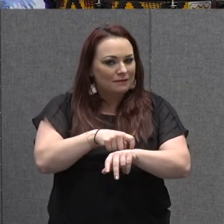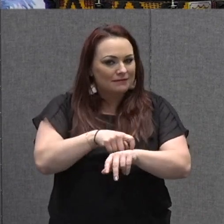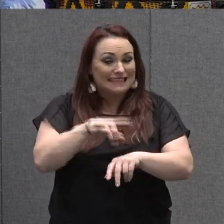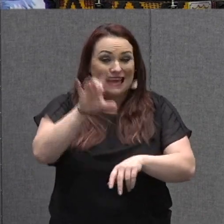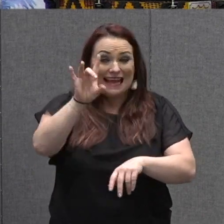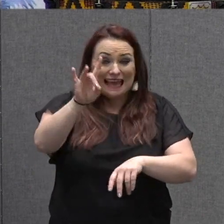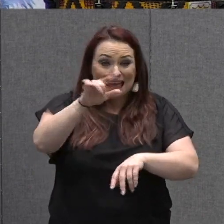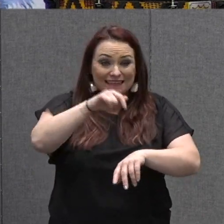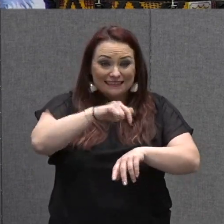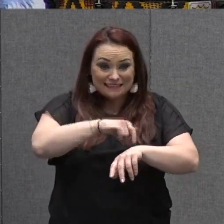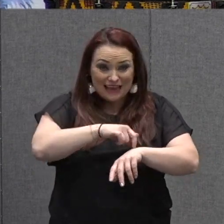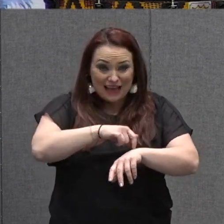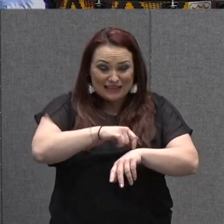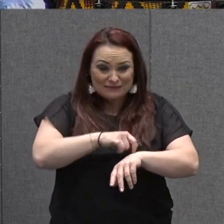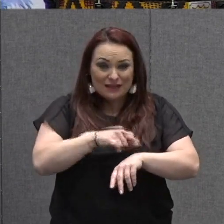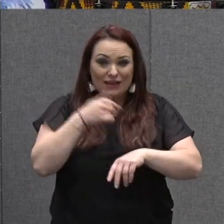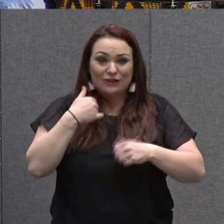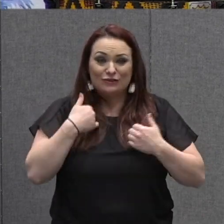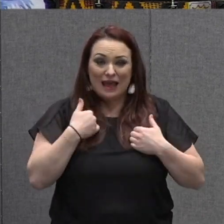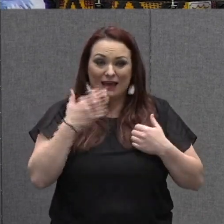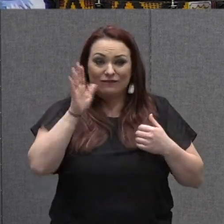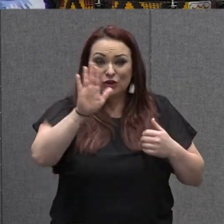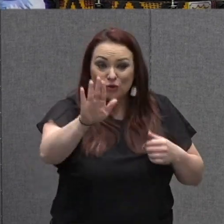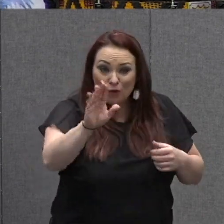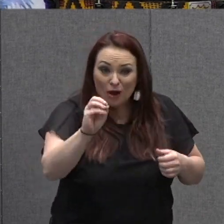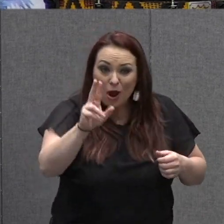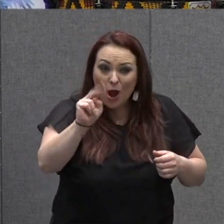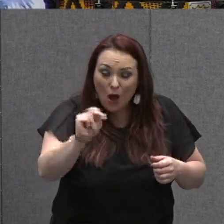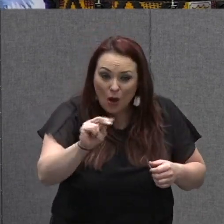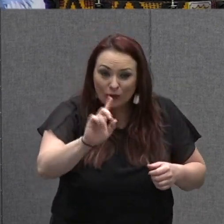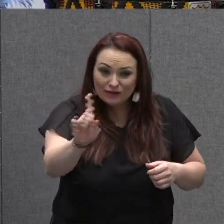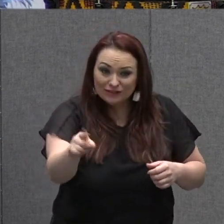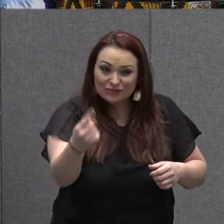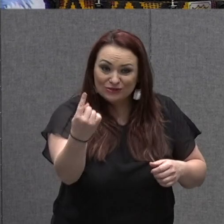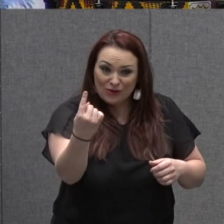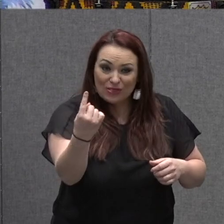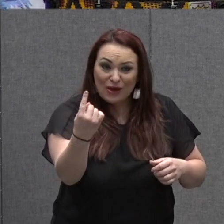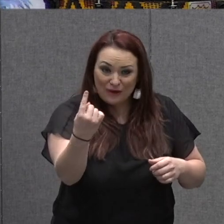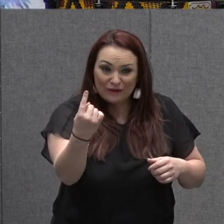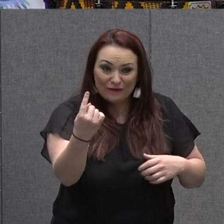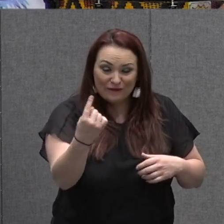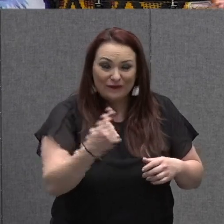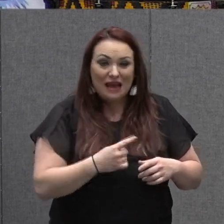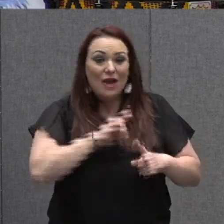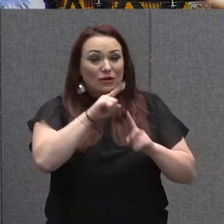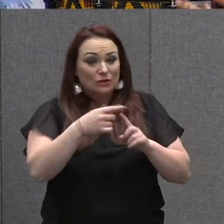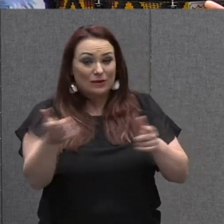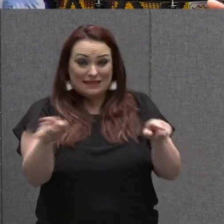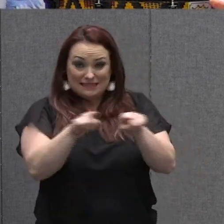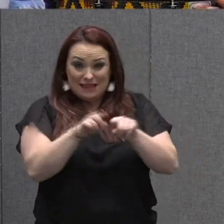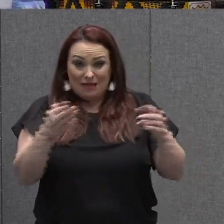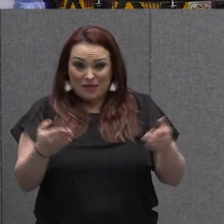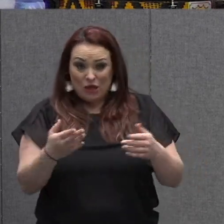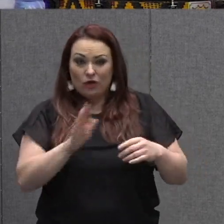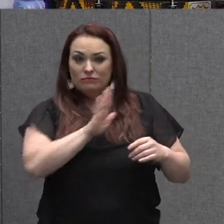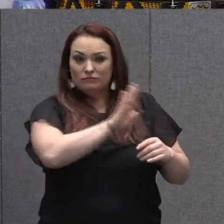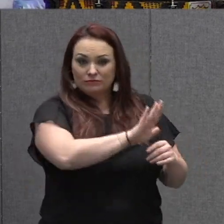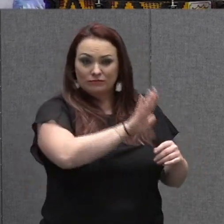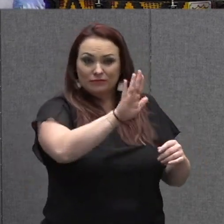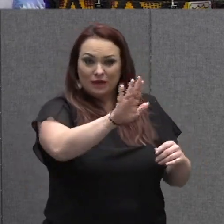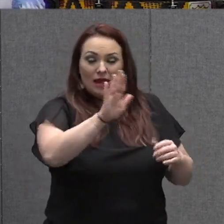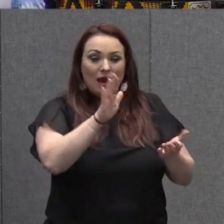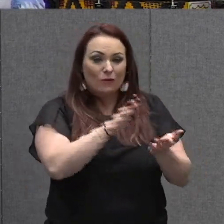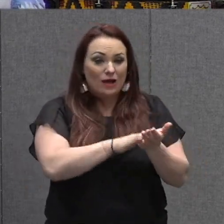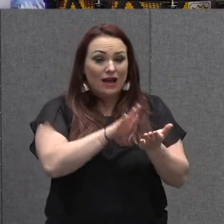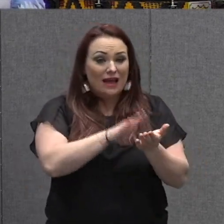8 times for you to have your solo. Same thing over here. When they take their solos, I'm going to clap for